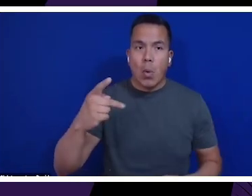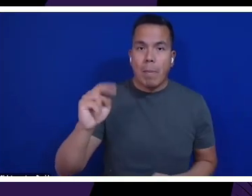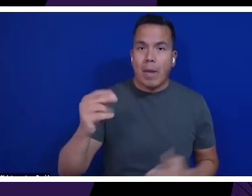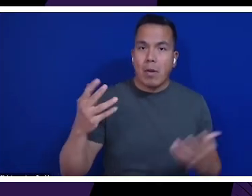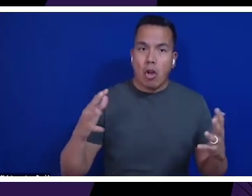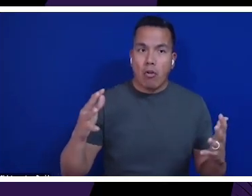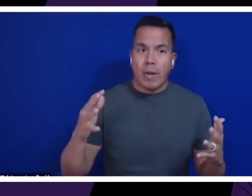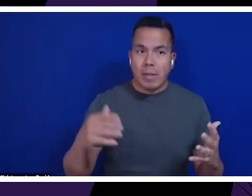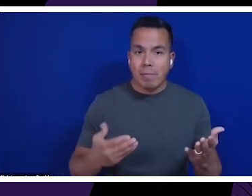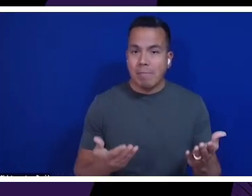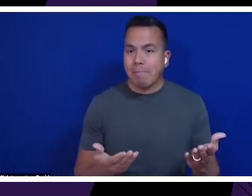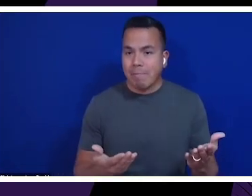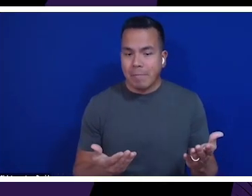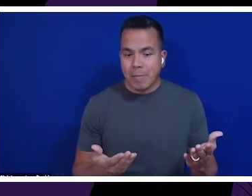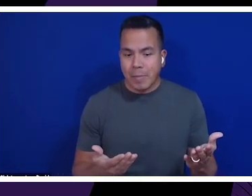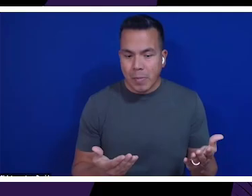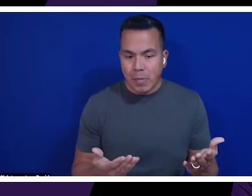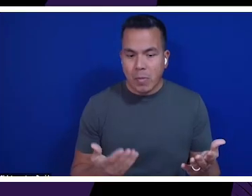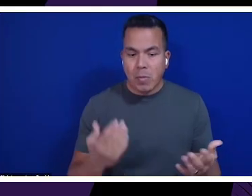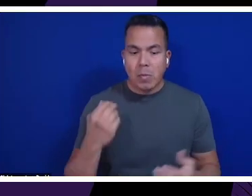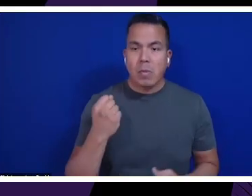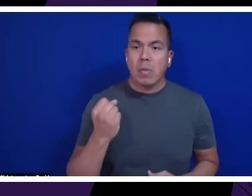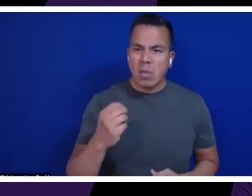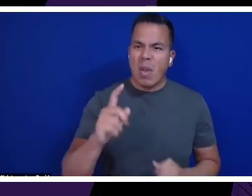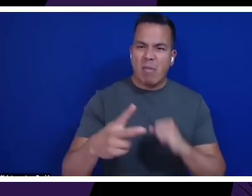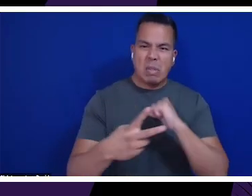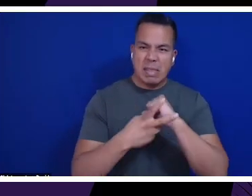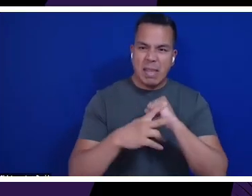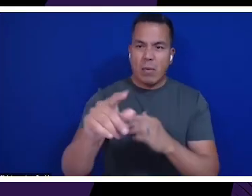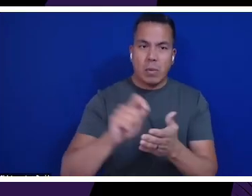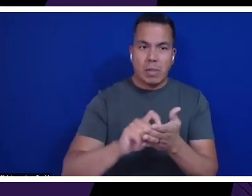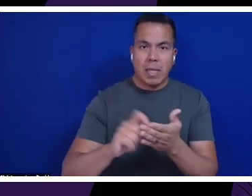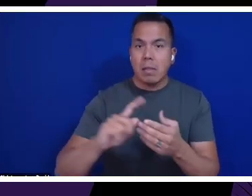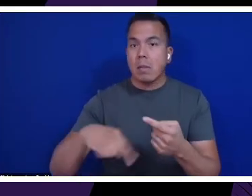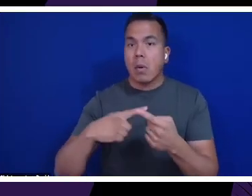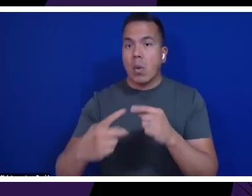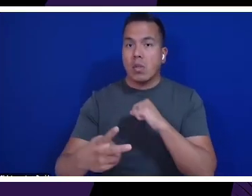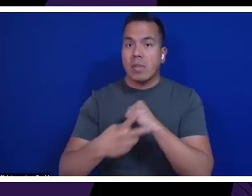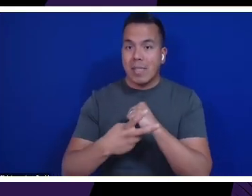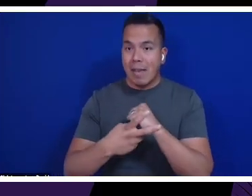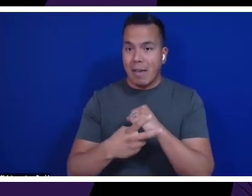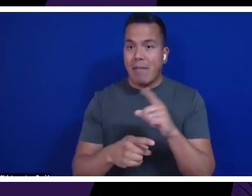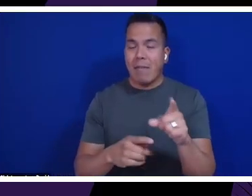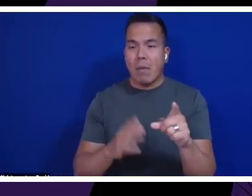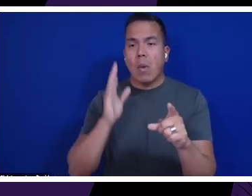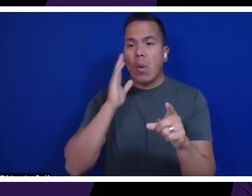unique link, so you need to save your sketch, right? So when you save it or fork it, it gives you a unique link